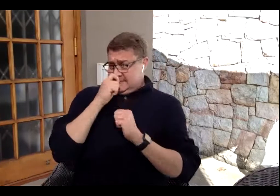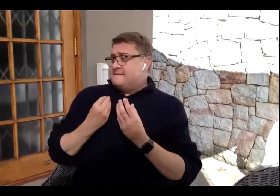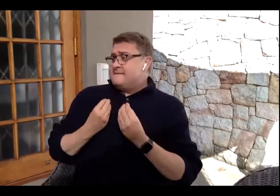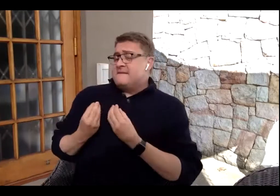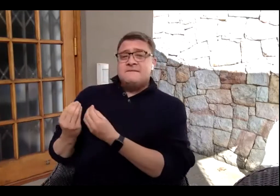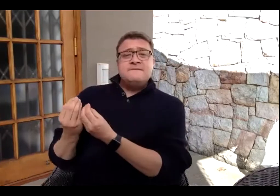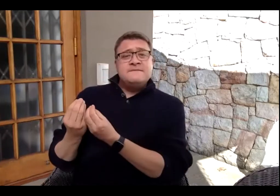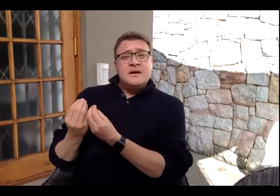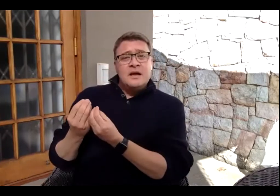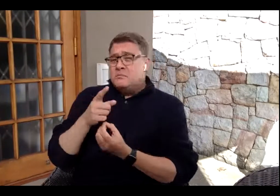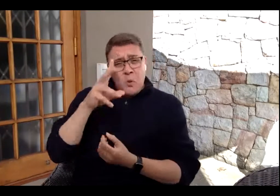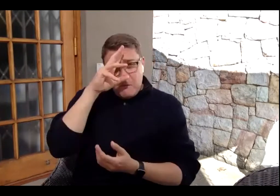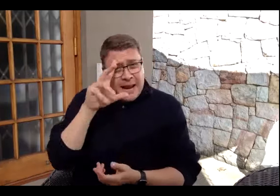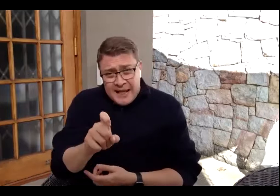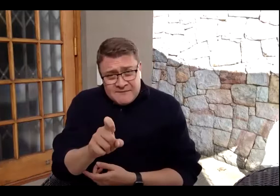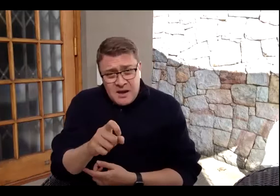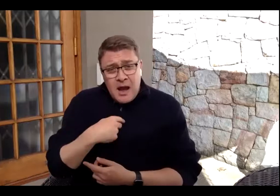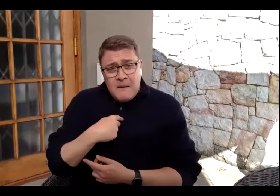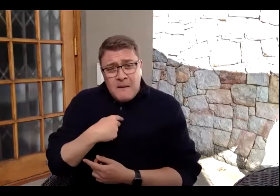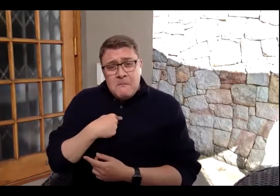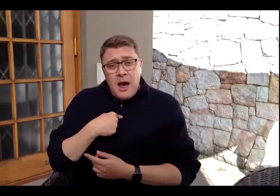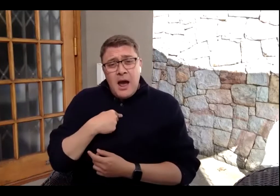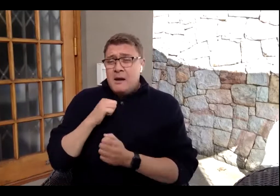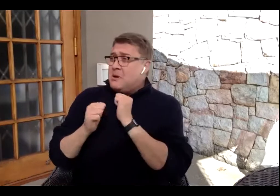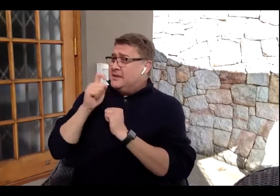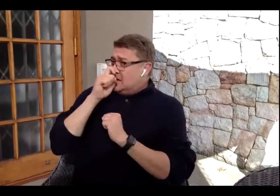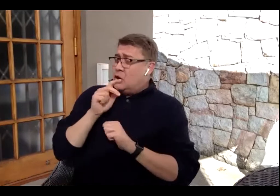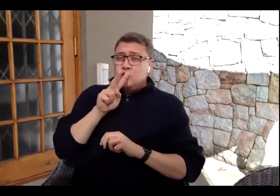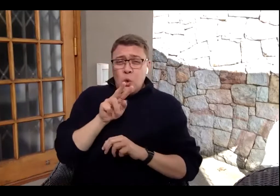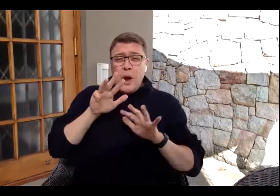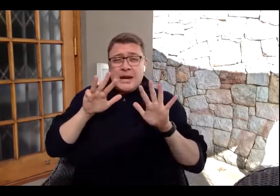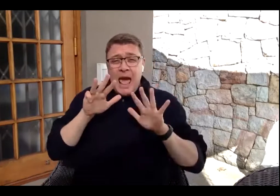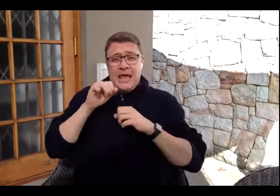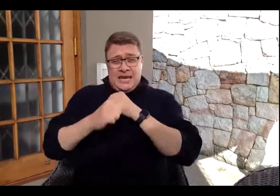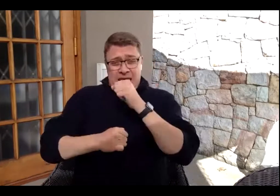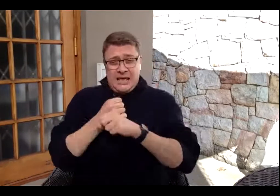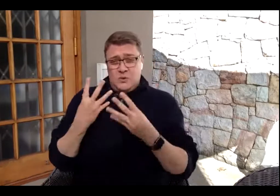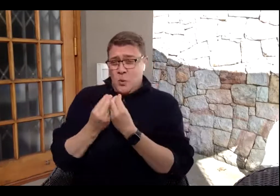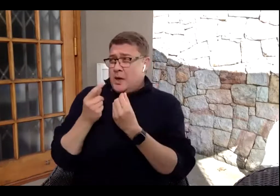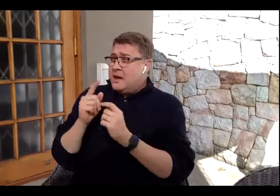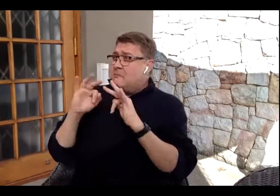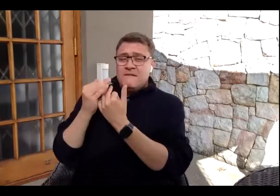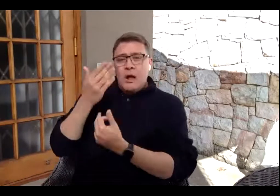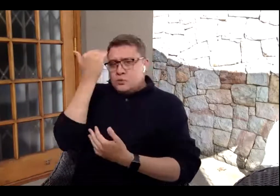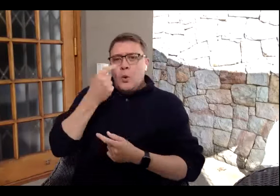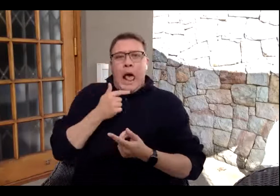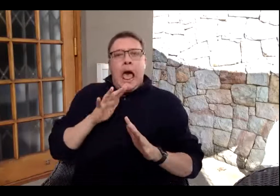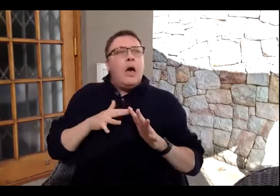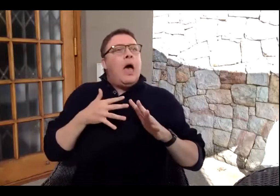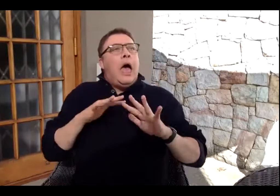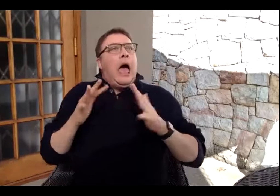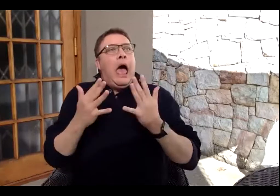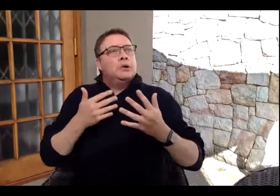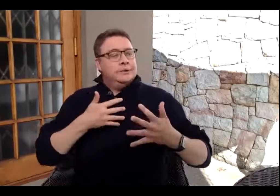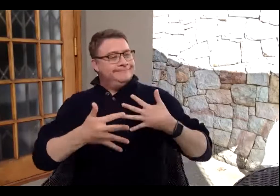you would not believe that in the 29 years I've spent on this earth, they still don't know how to deal with me as Jermaine